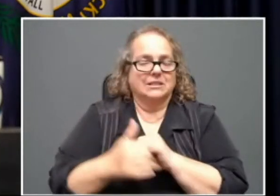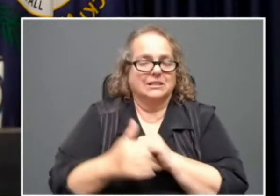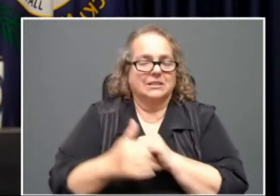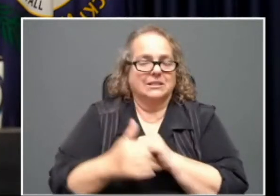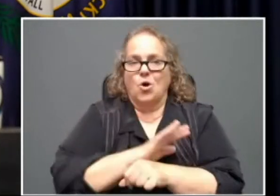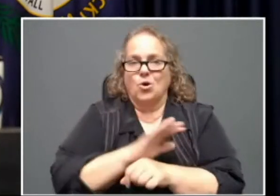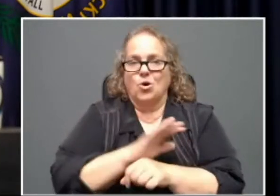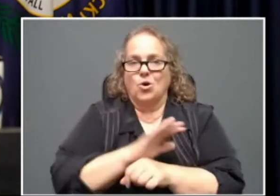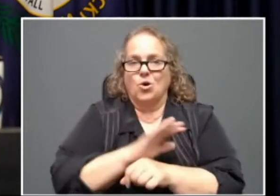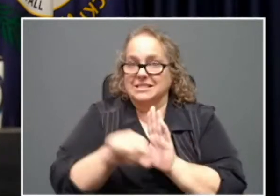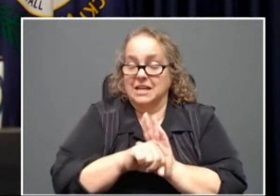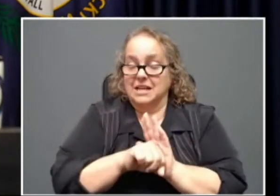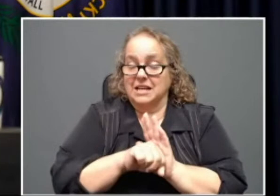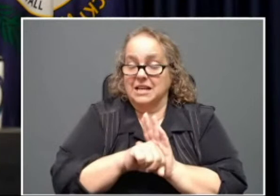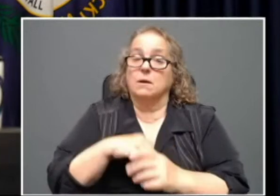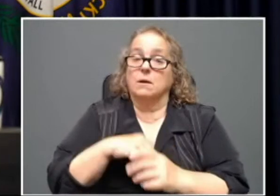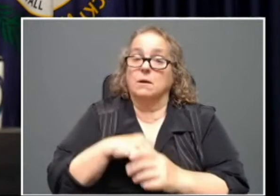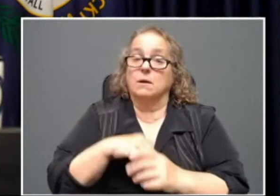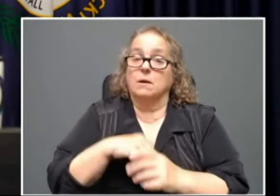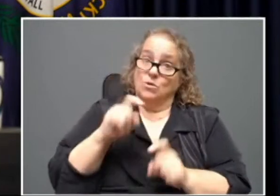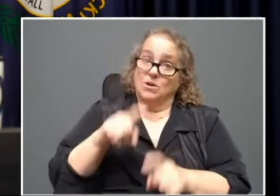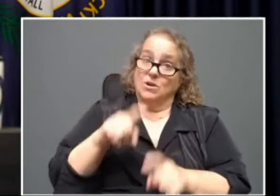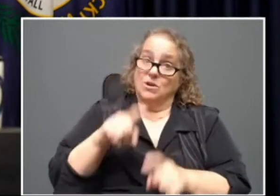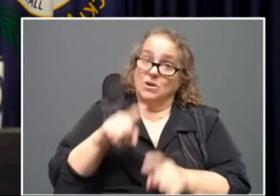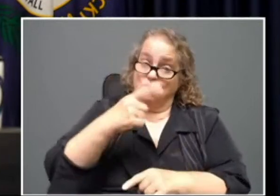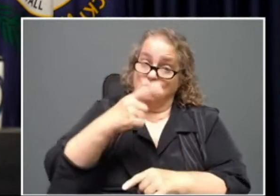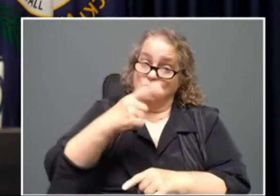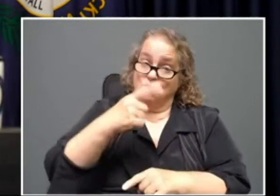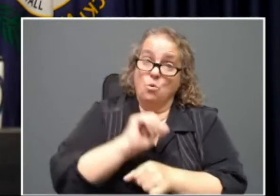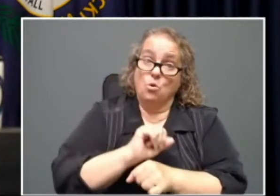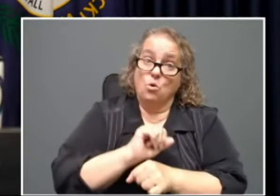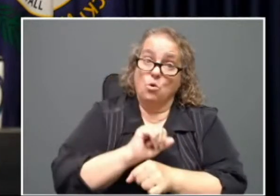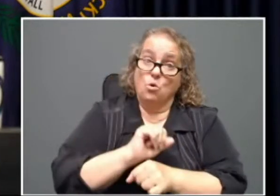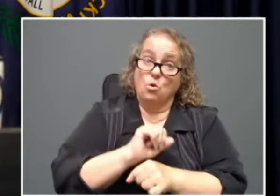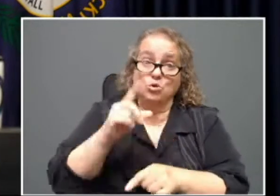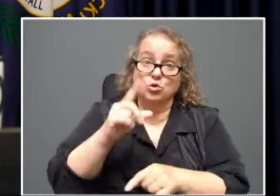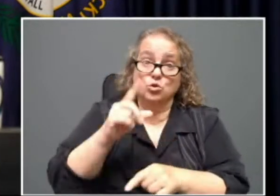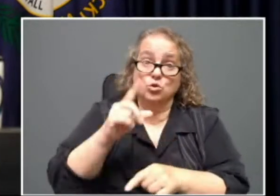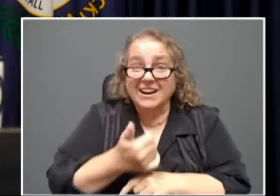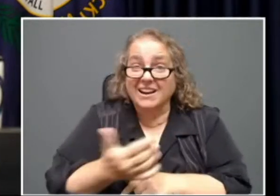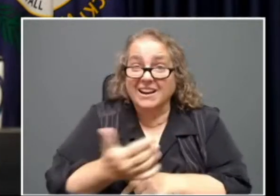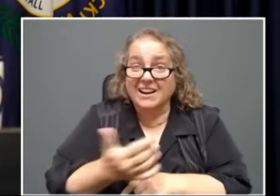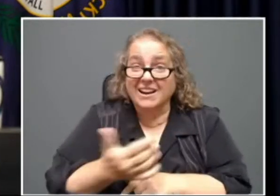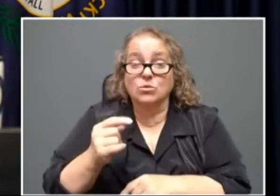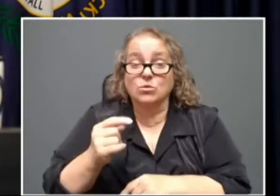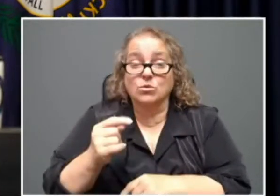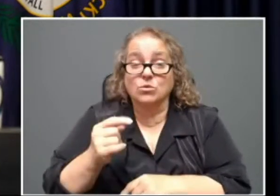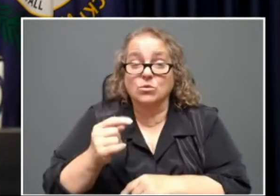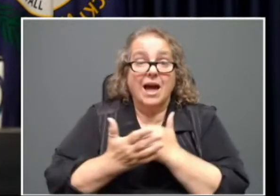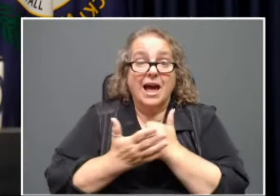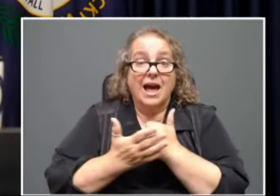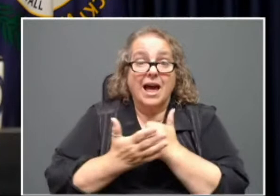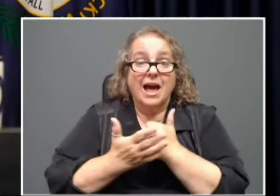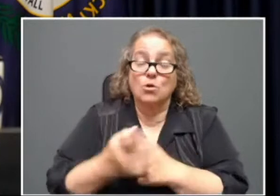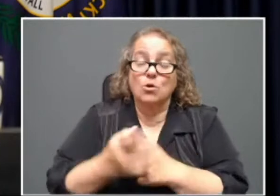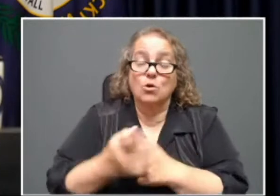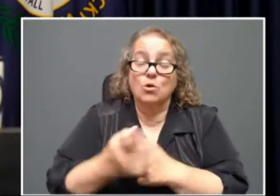question is, are you all working to do anything to help them move